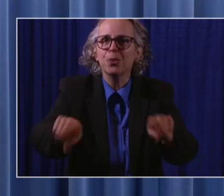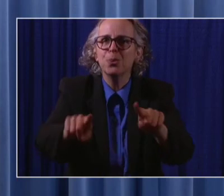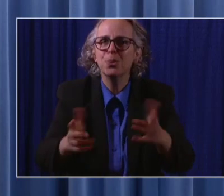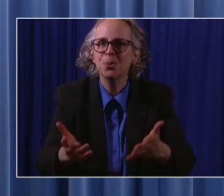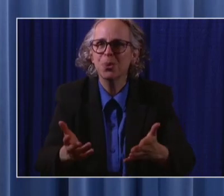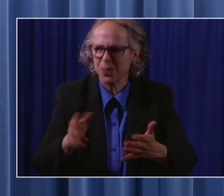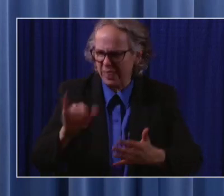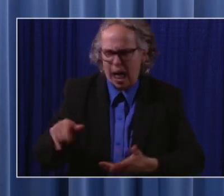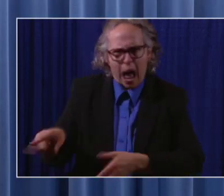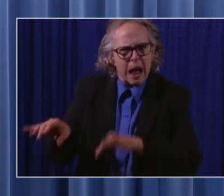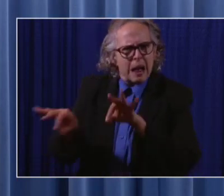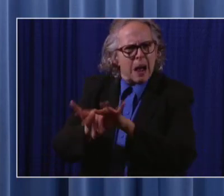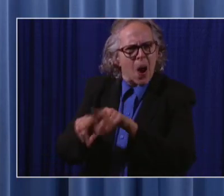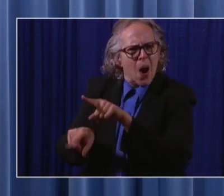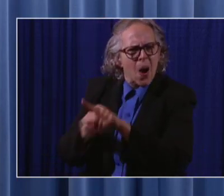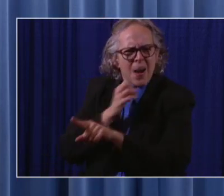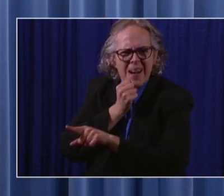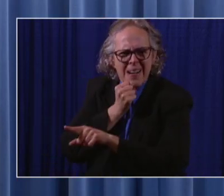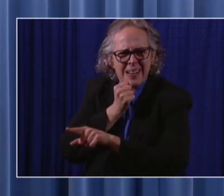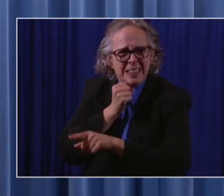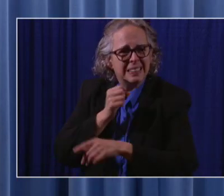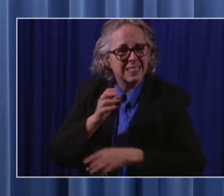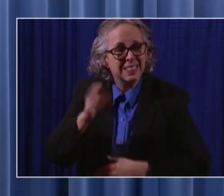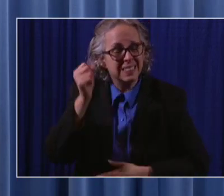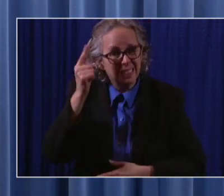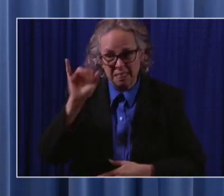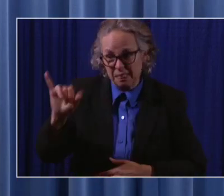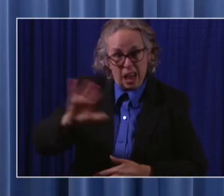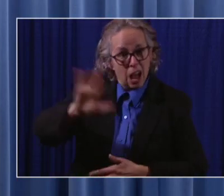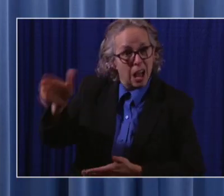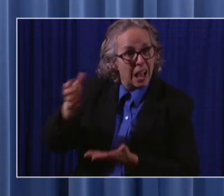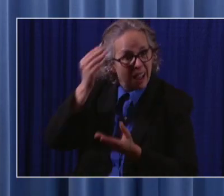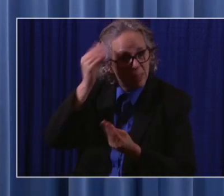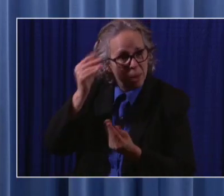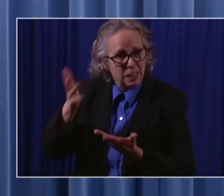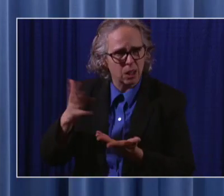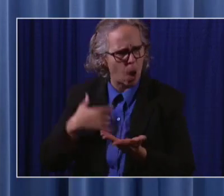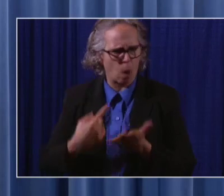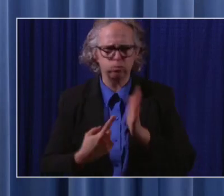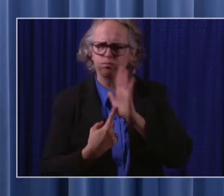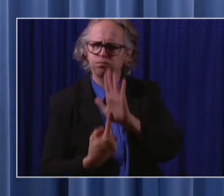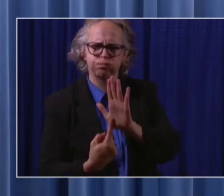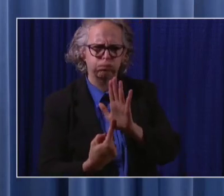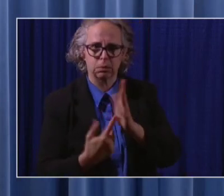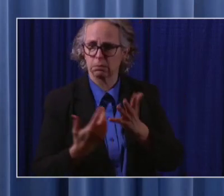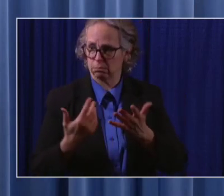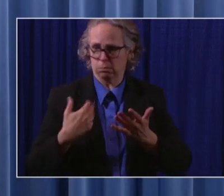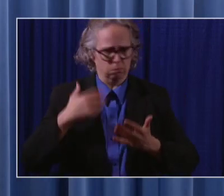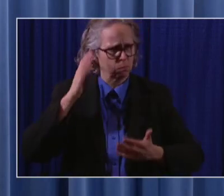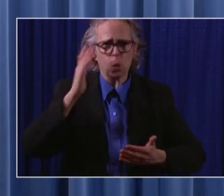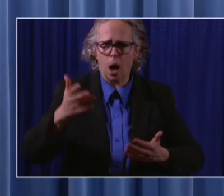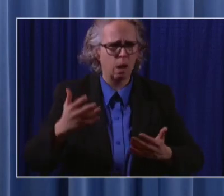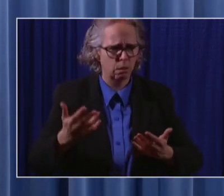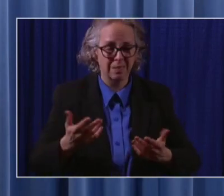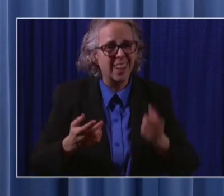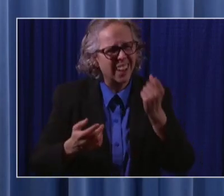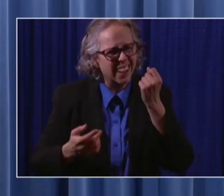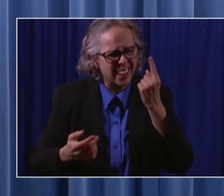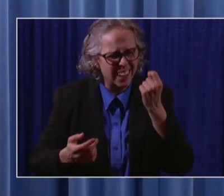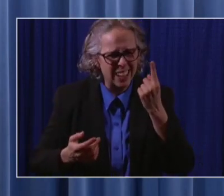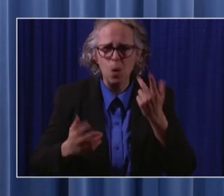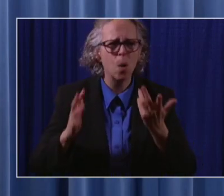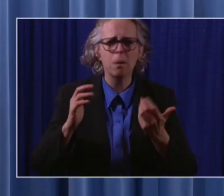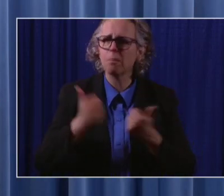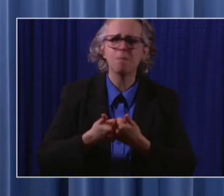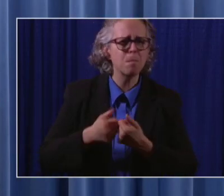will make as much information available as we can. The challenge is you have 113 health